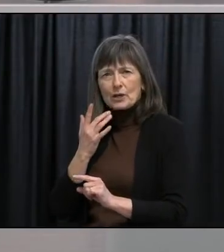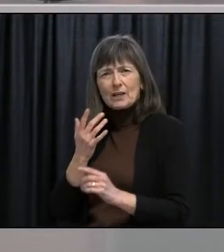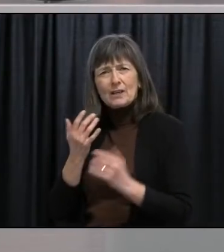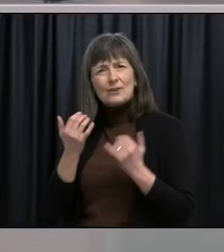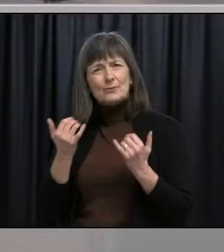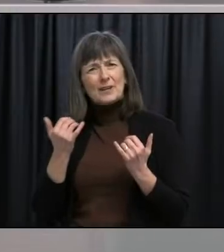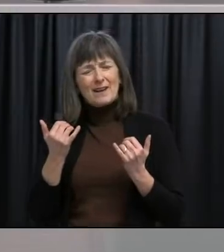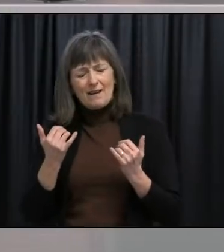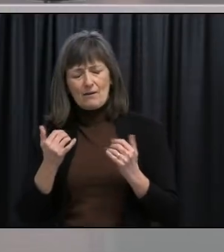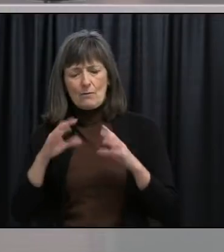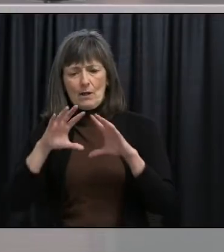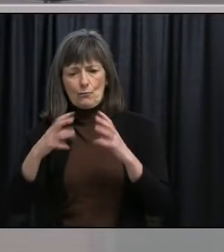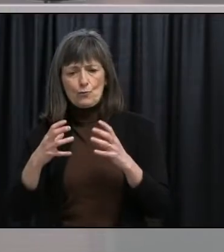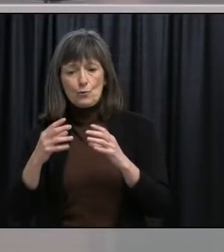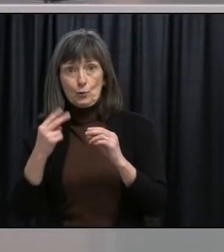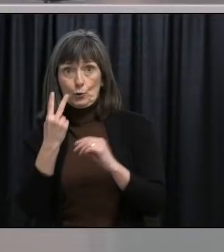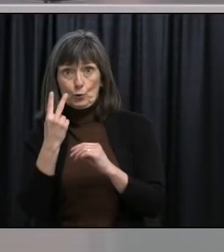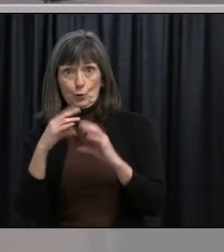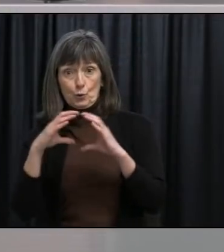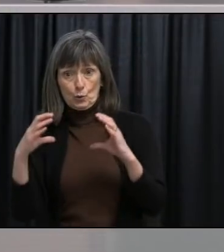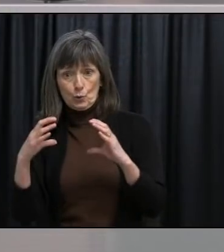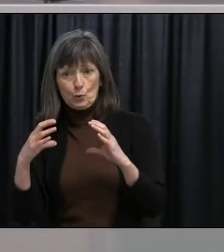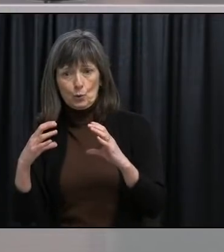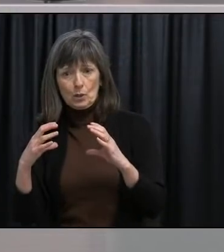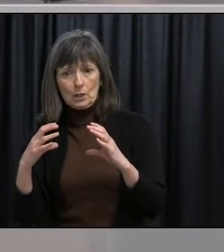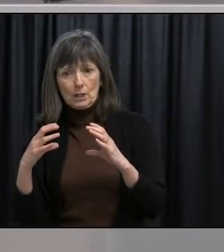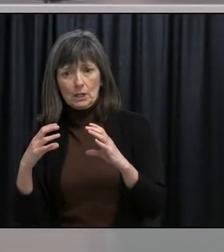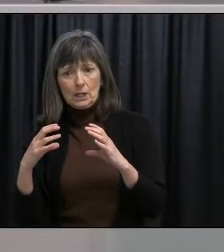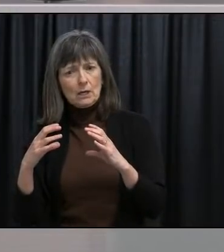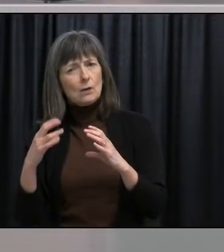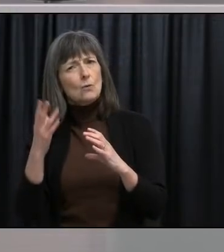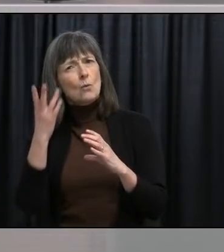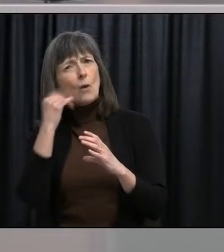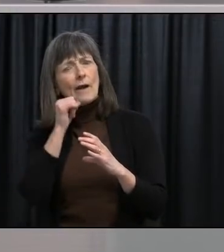serious diseases, serious respiratory diseases?